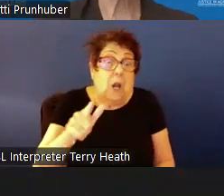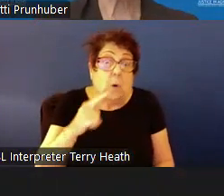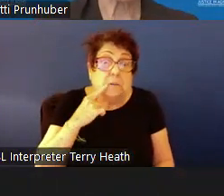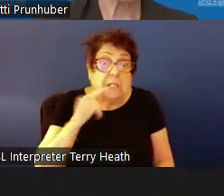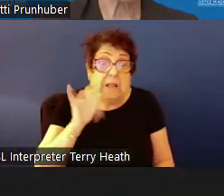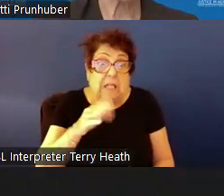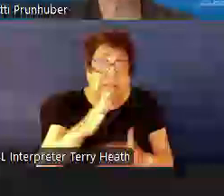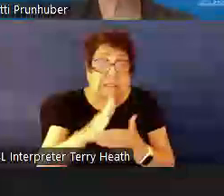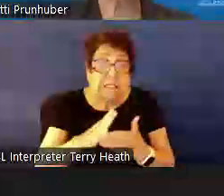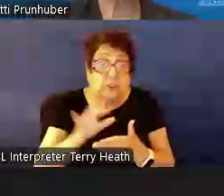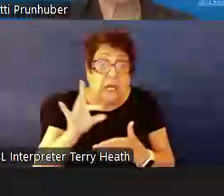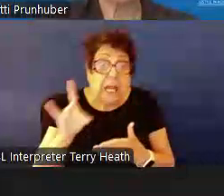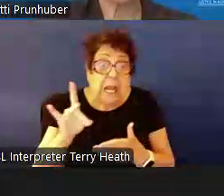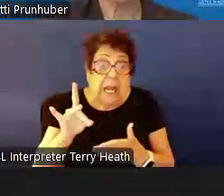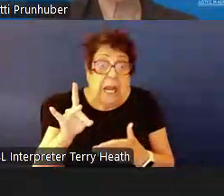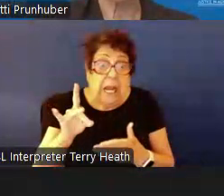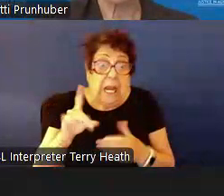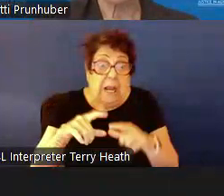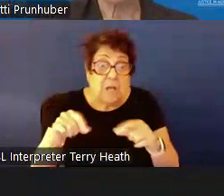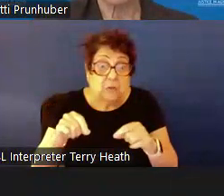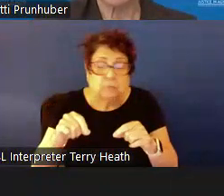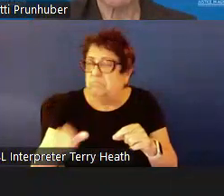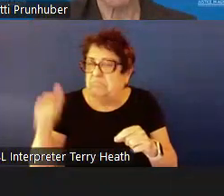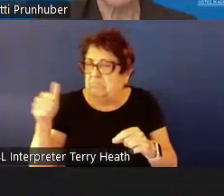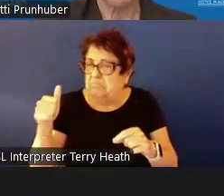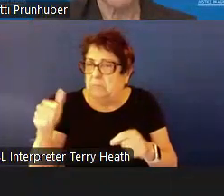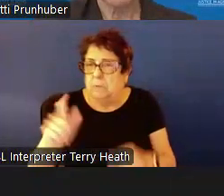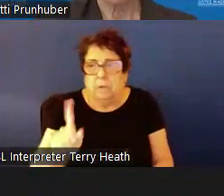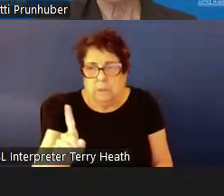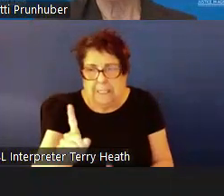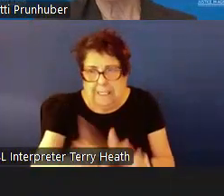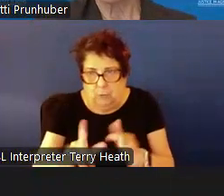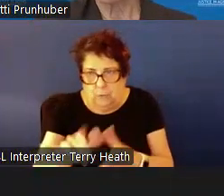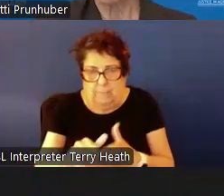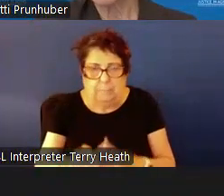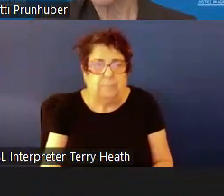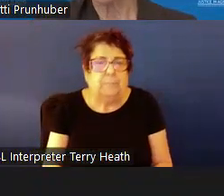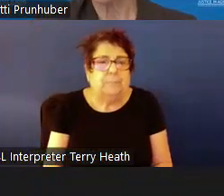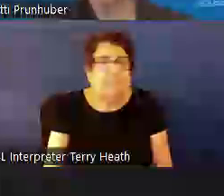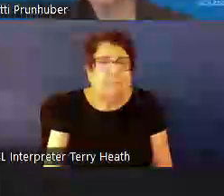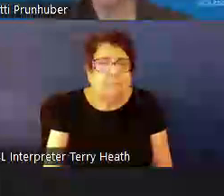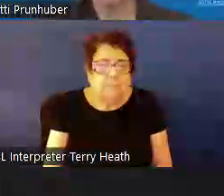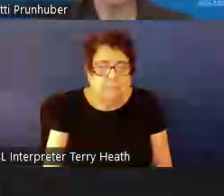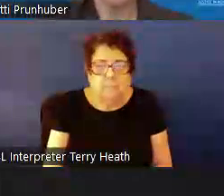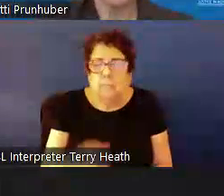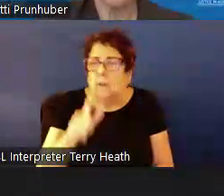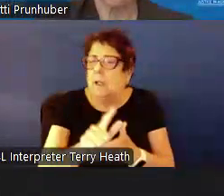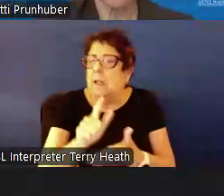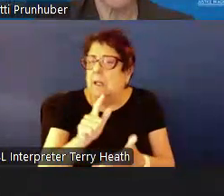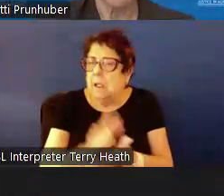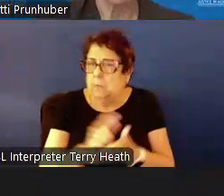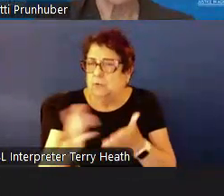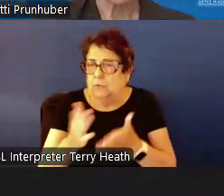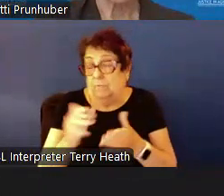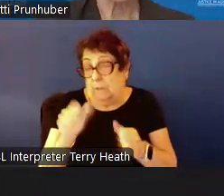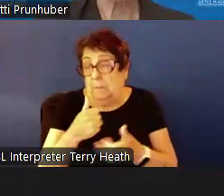Assisting with applications or barriers to subsidize rental housing. Legal services can be very helpful in this